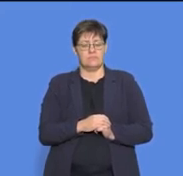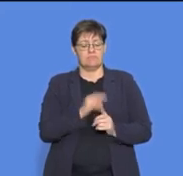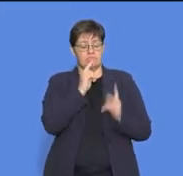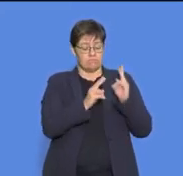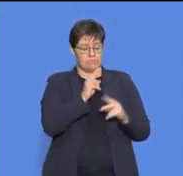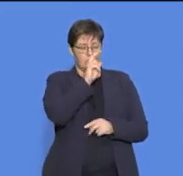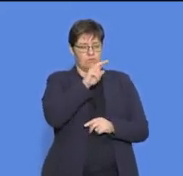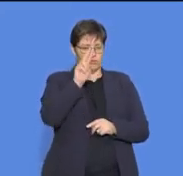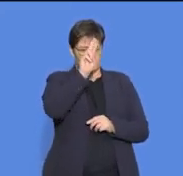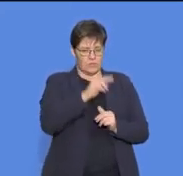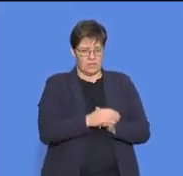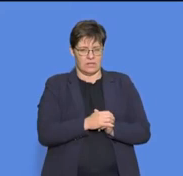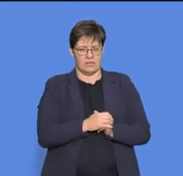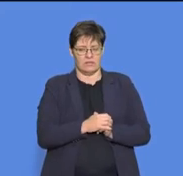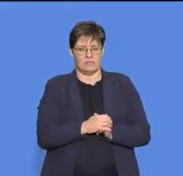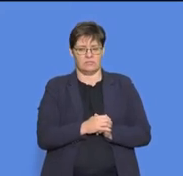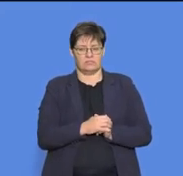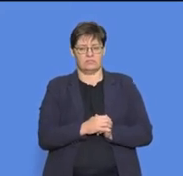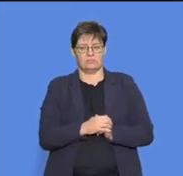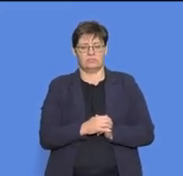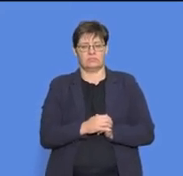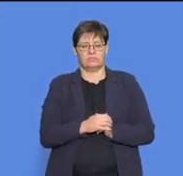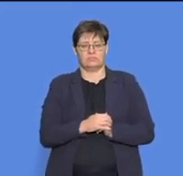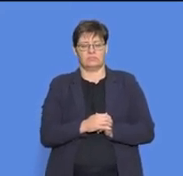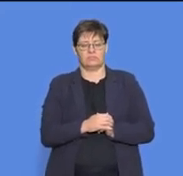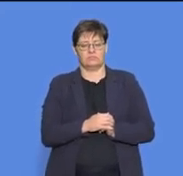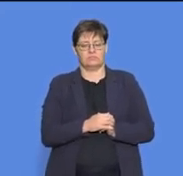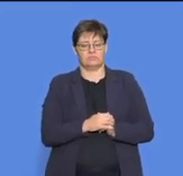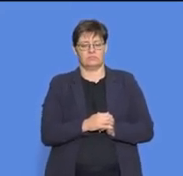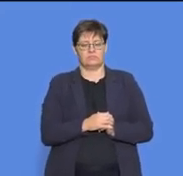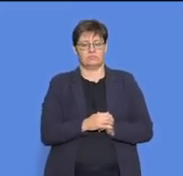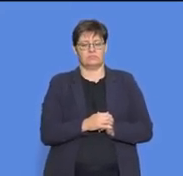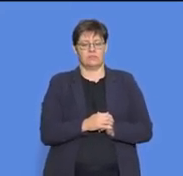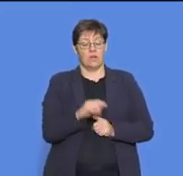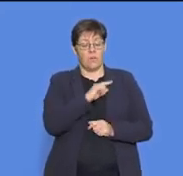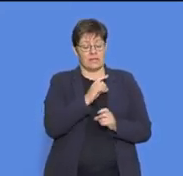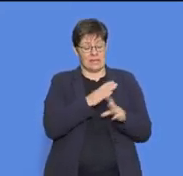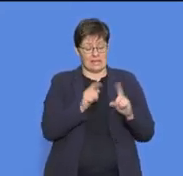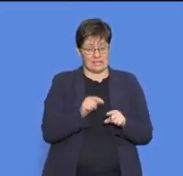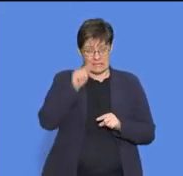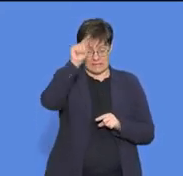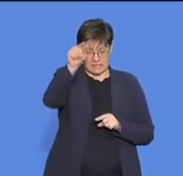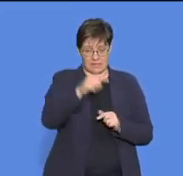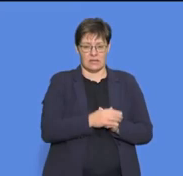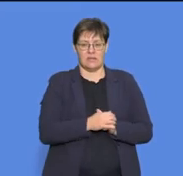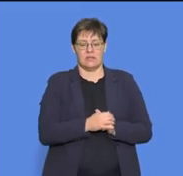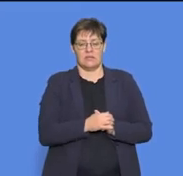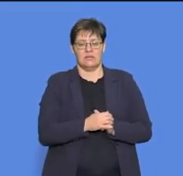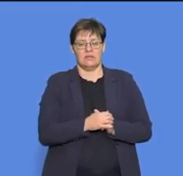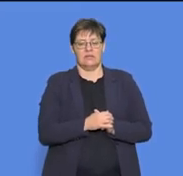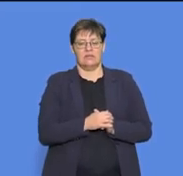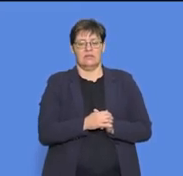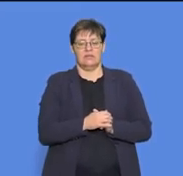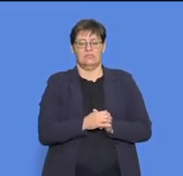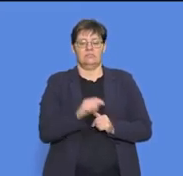Okay, so we're going to start up our cos rule with 12 squared because we wanted the side across from UR. Because we wanted to start with the side across from